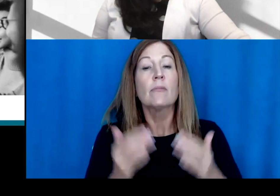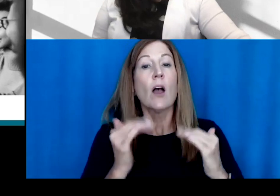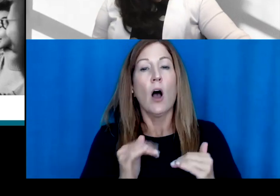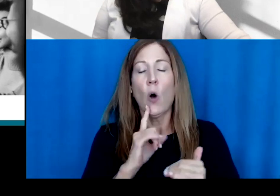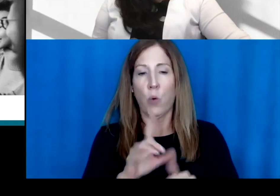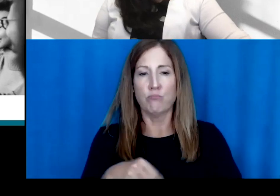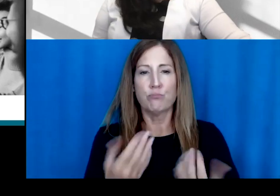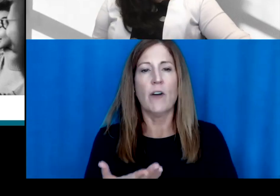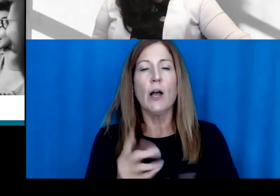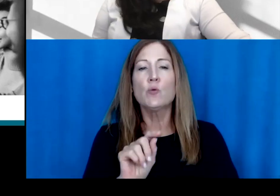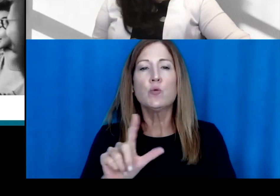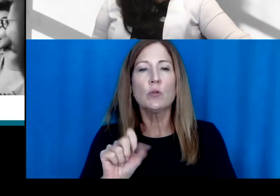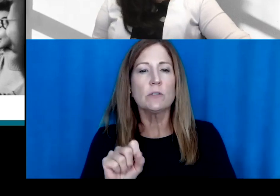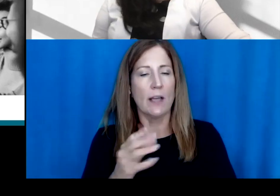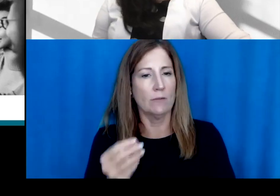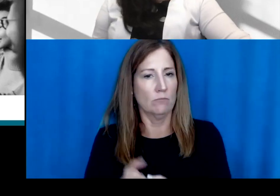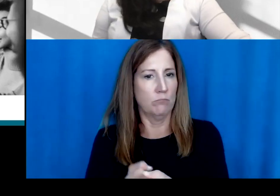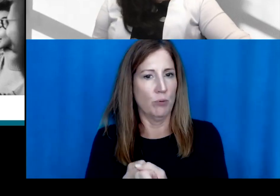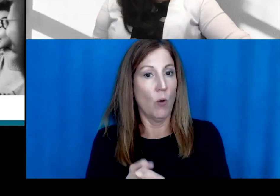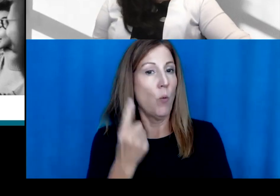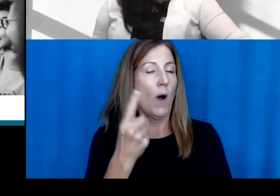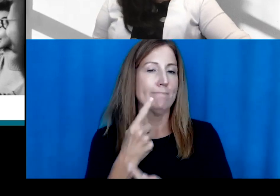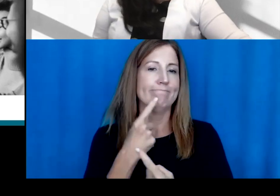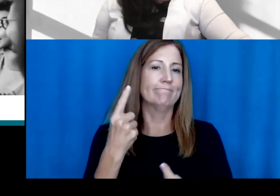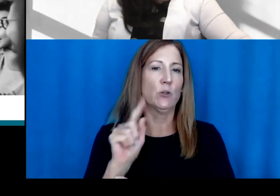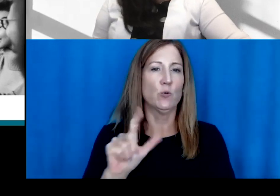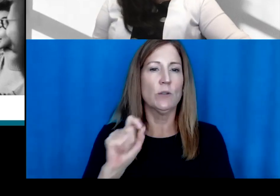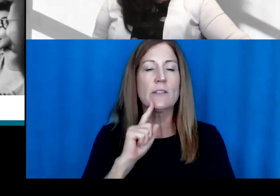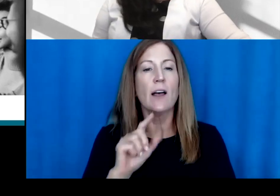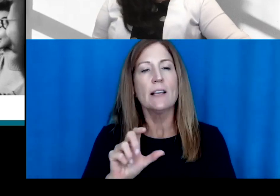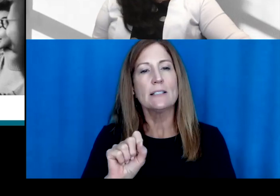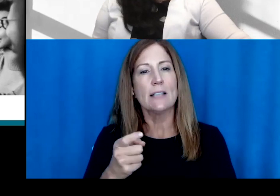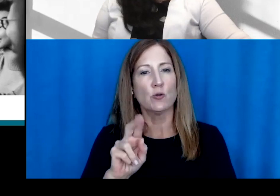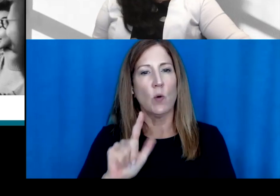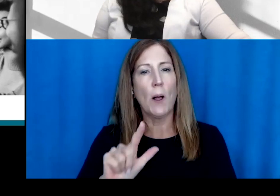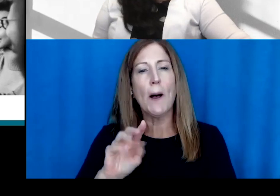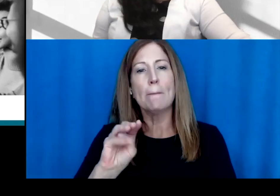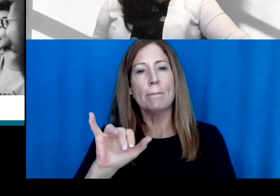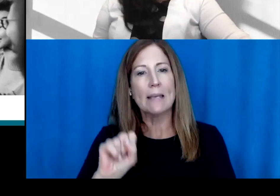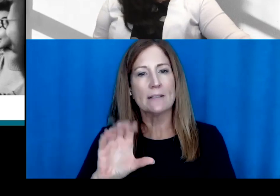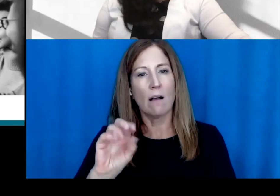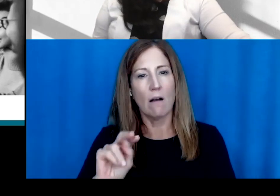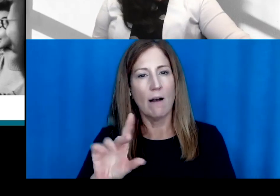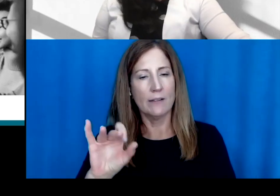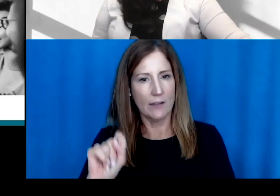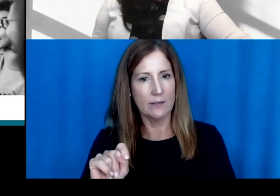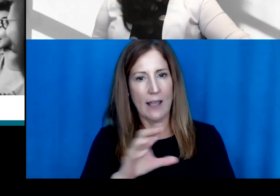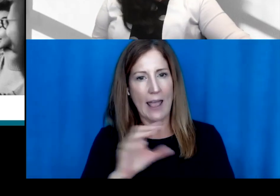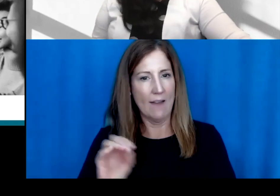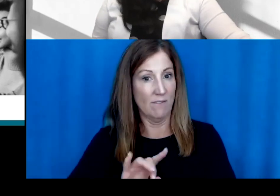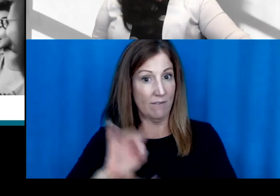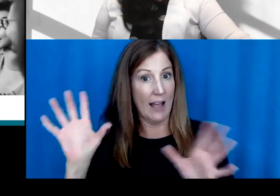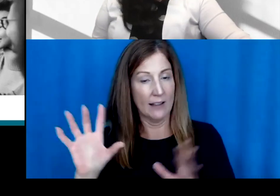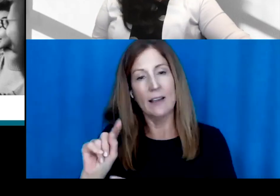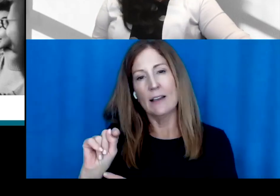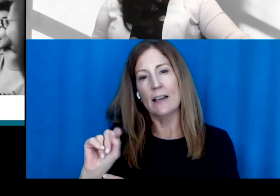So one of the most well-known tools that we offer is known as the Sexual Misconduct and Violence Taxonomy. That